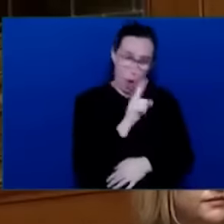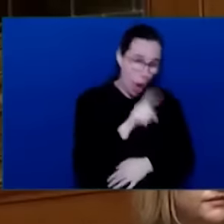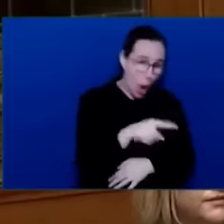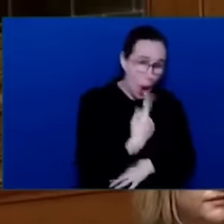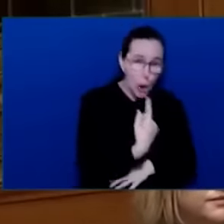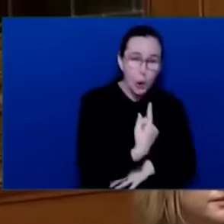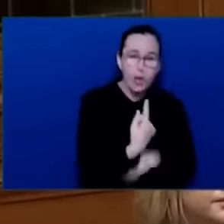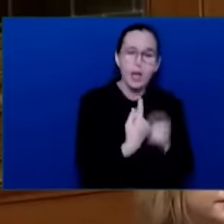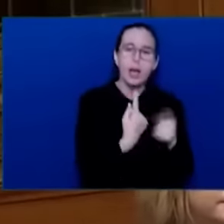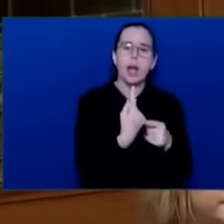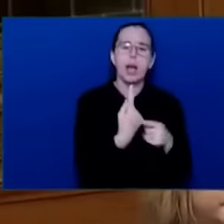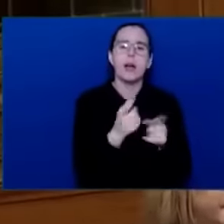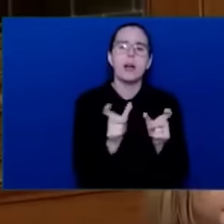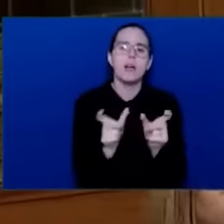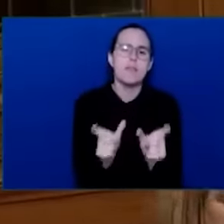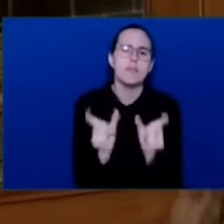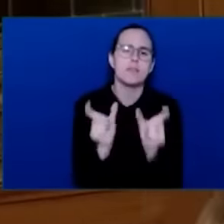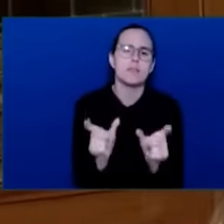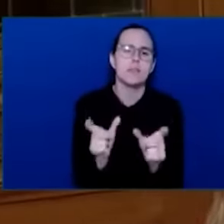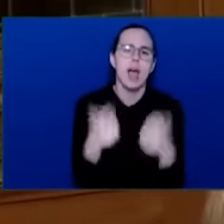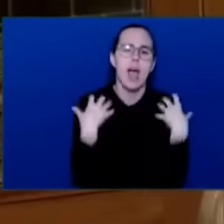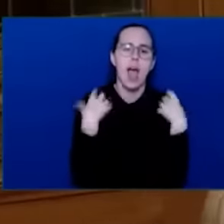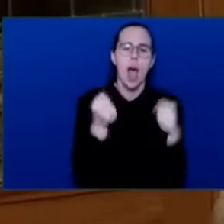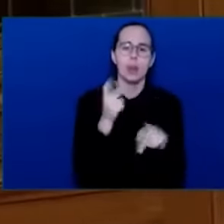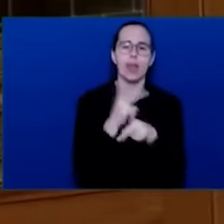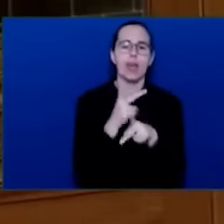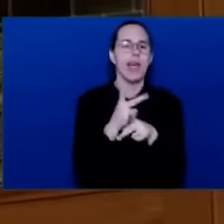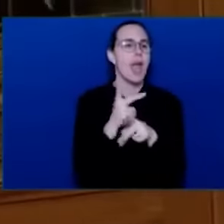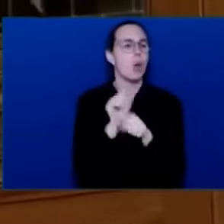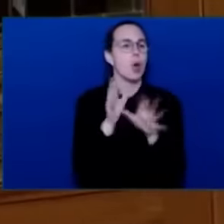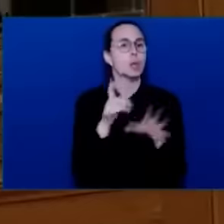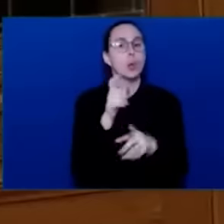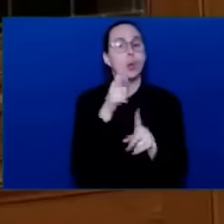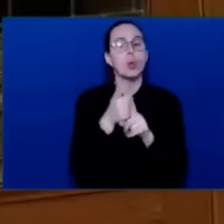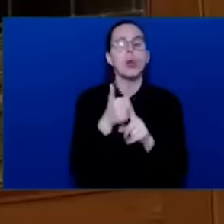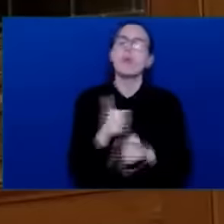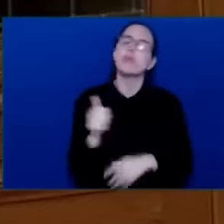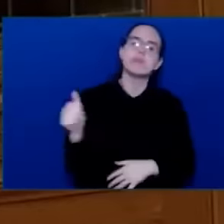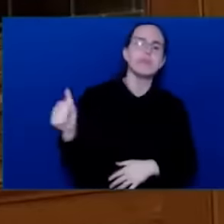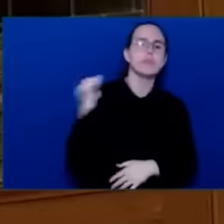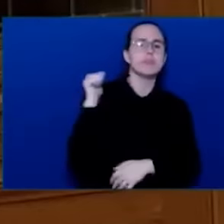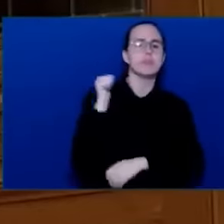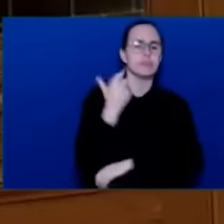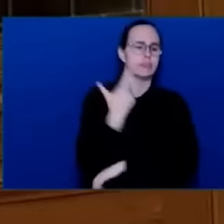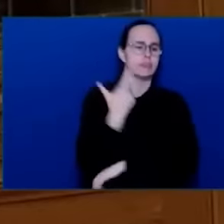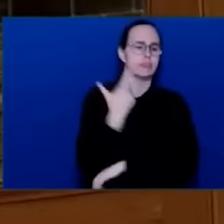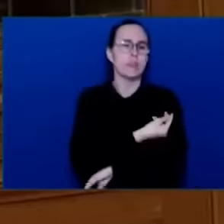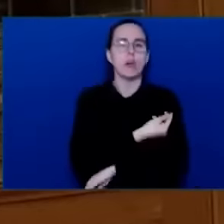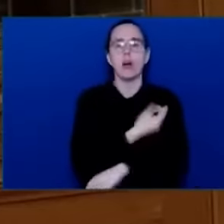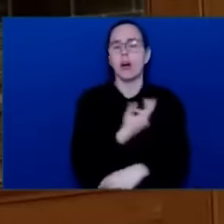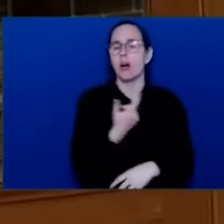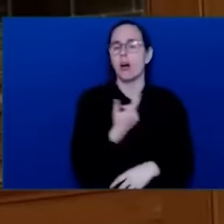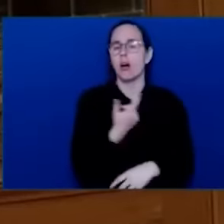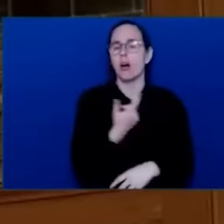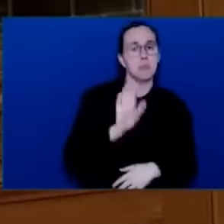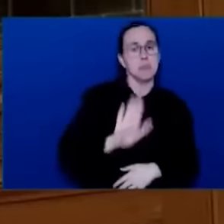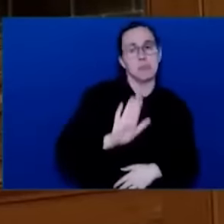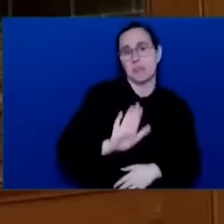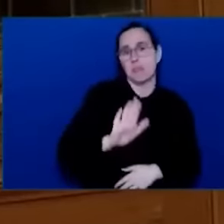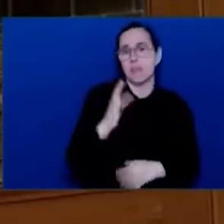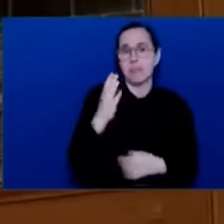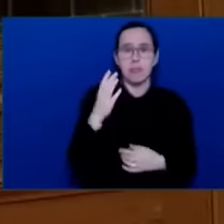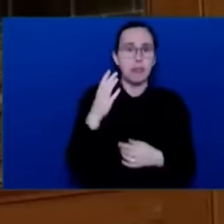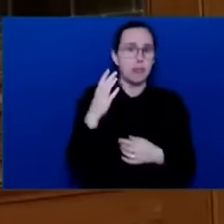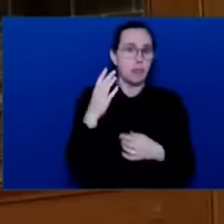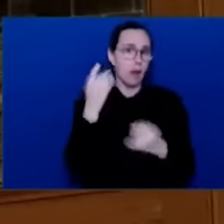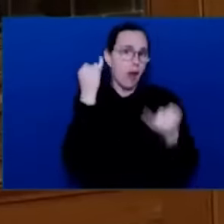jab because of ideological agenda of this extreme leftist NDP government and their unelected bureaucrats.